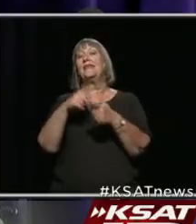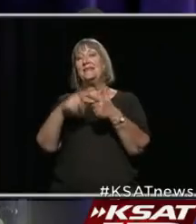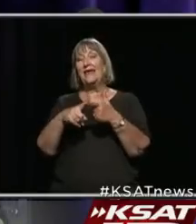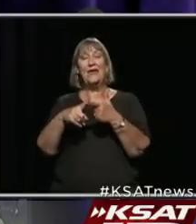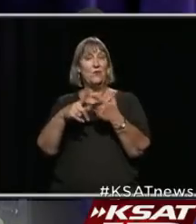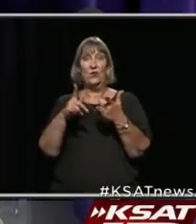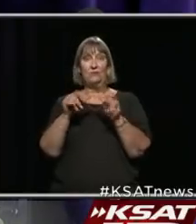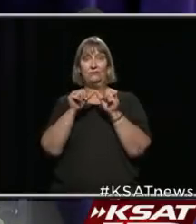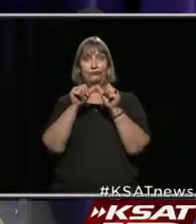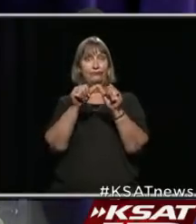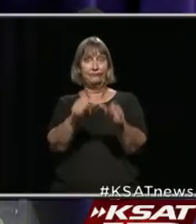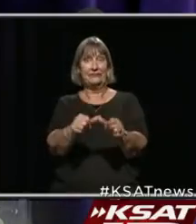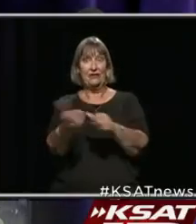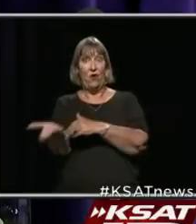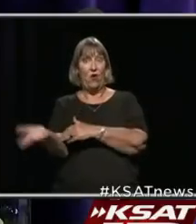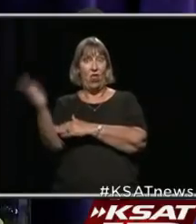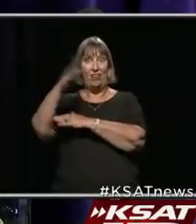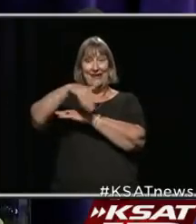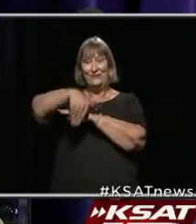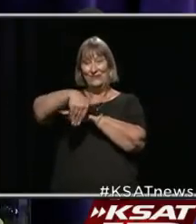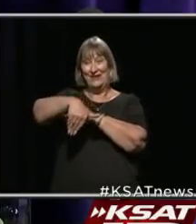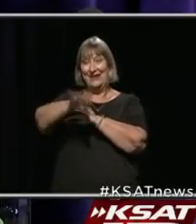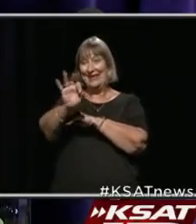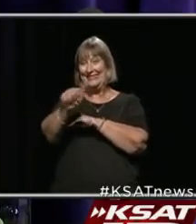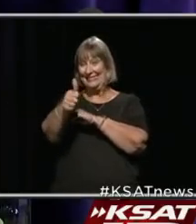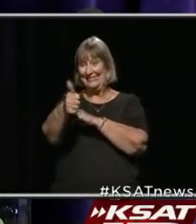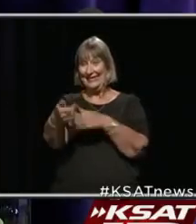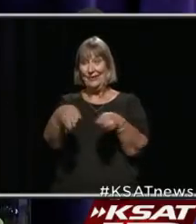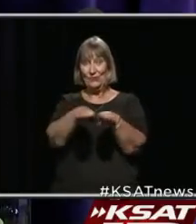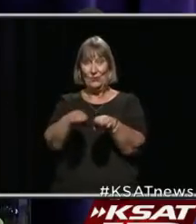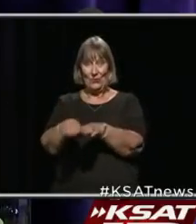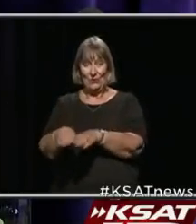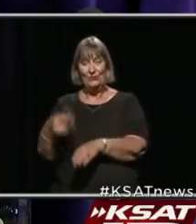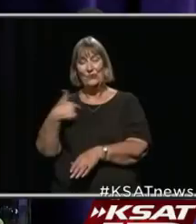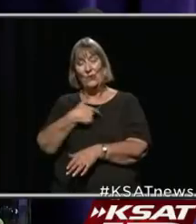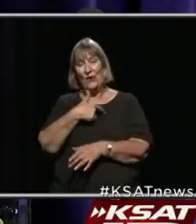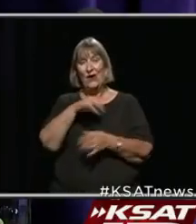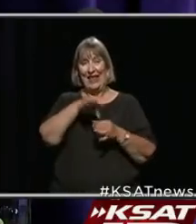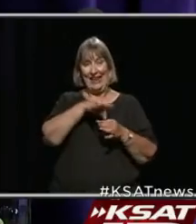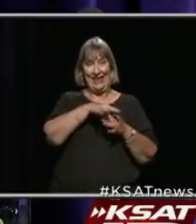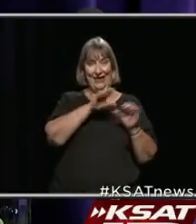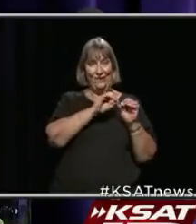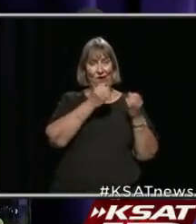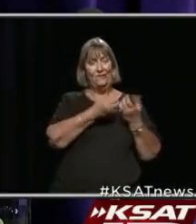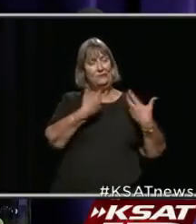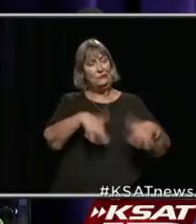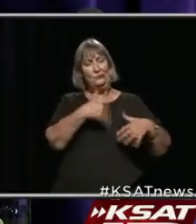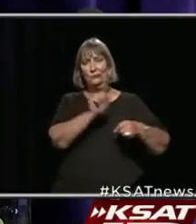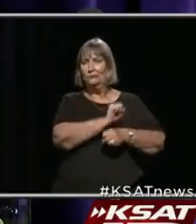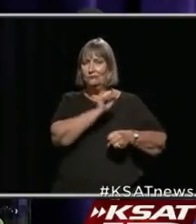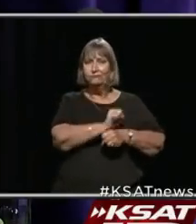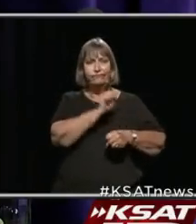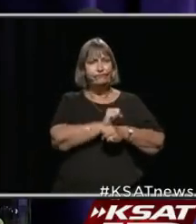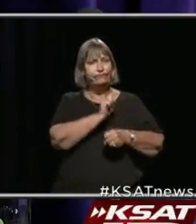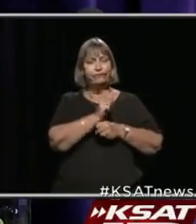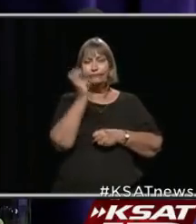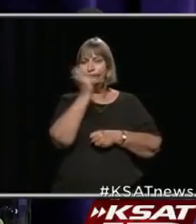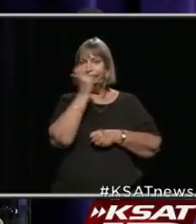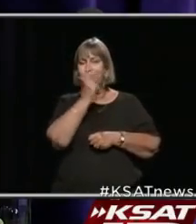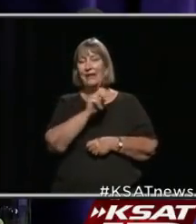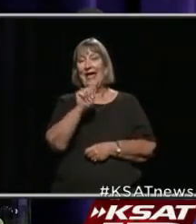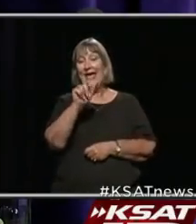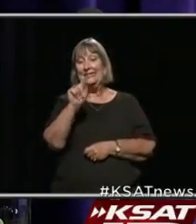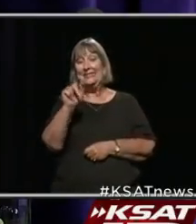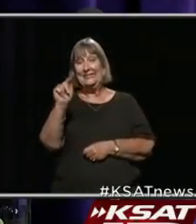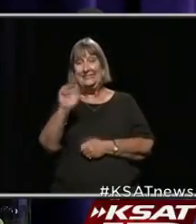10 p.m. So a lot of hard work by our elections office. We want to thank them. Of course, the AT&T Center, as you